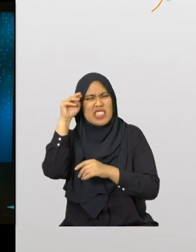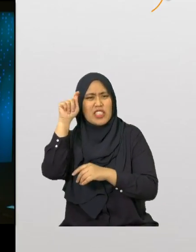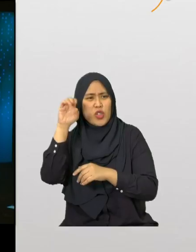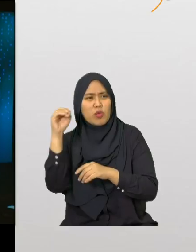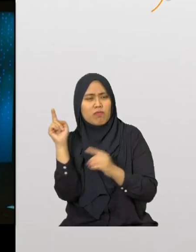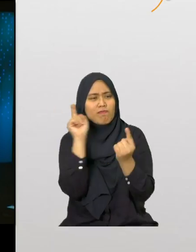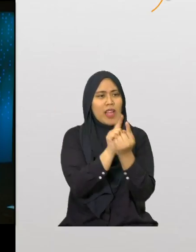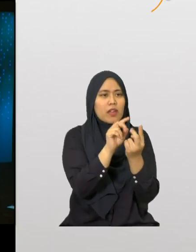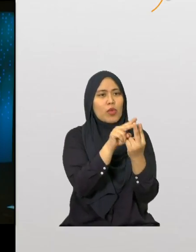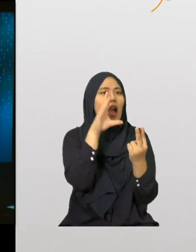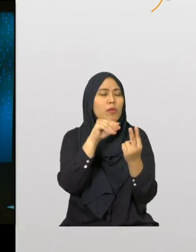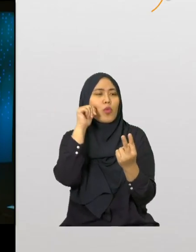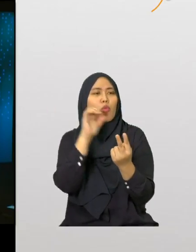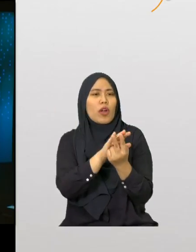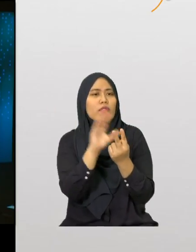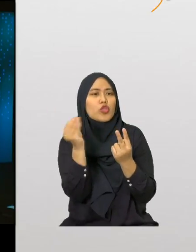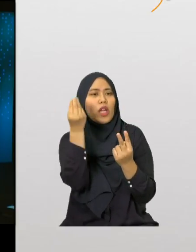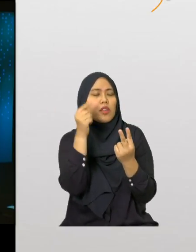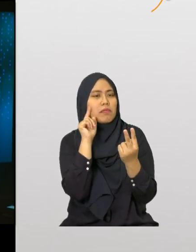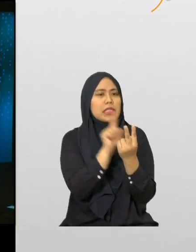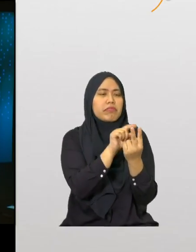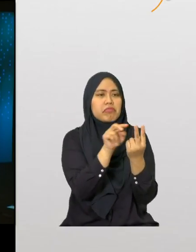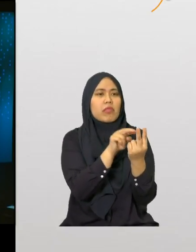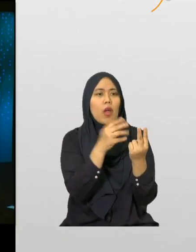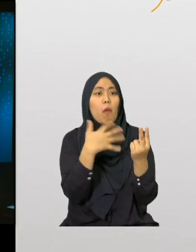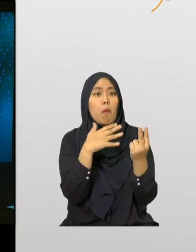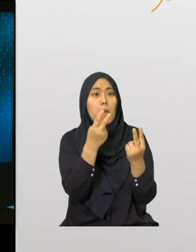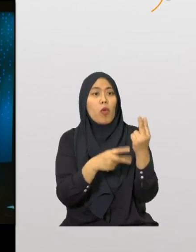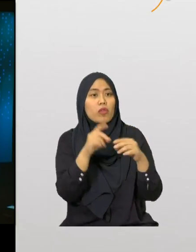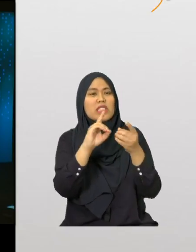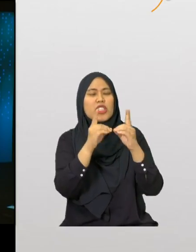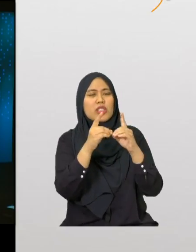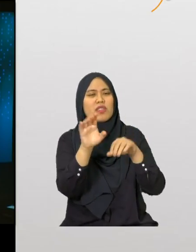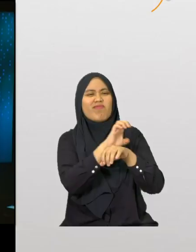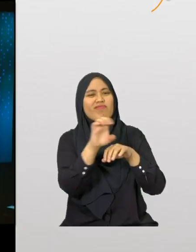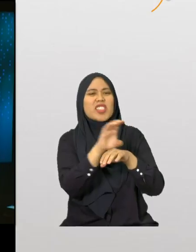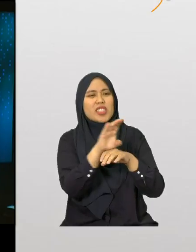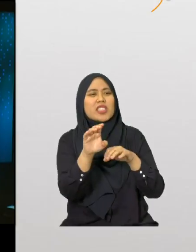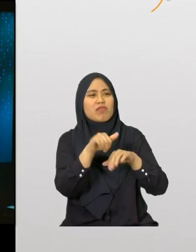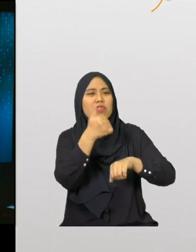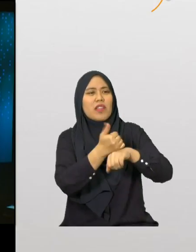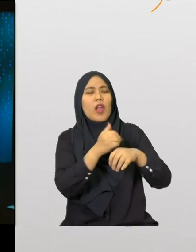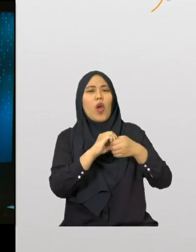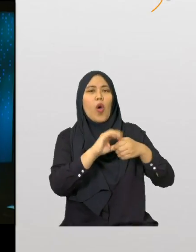husband and wife, both digital entrepreneurs, each with their own online business, his and